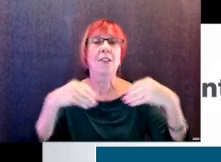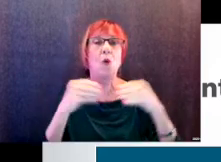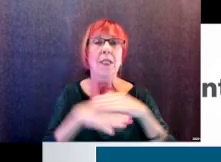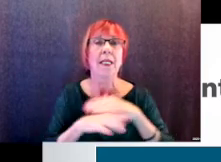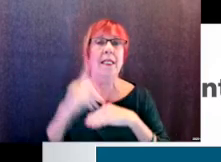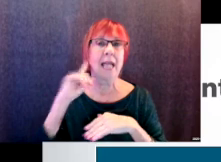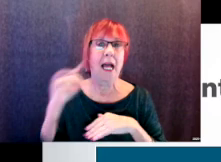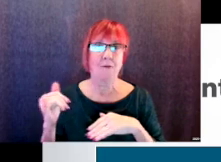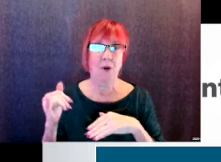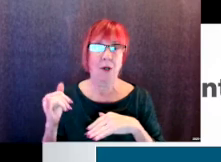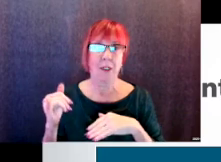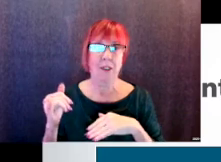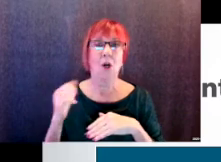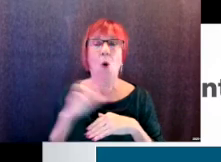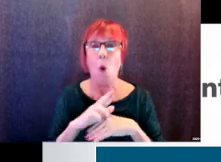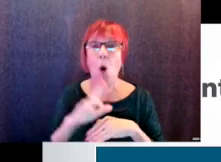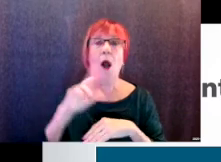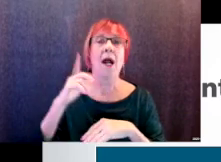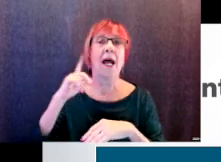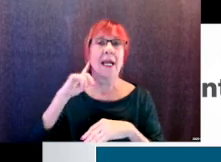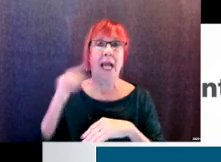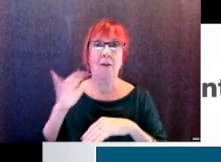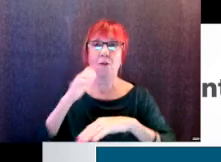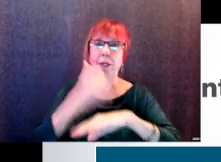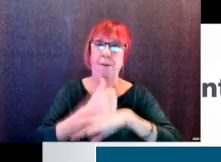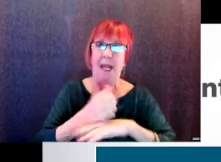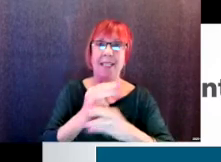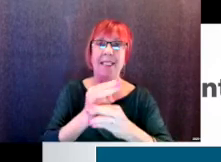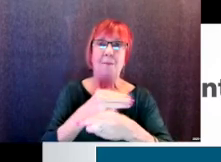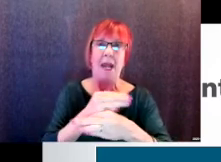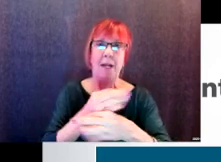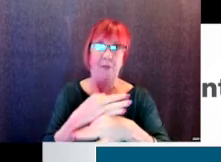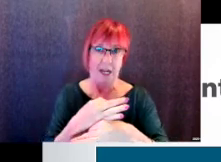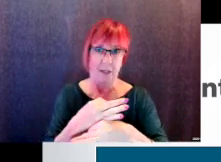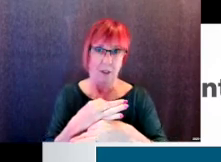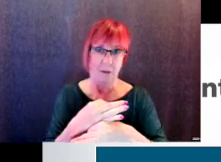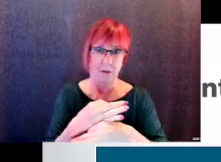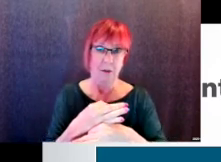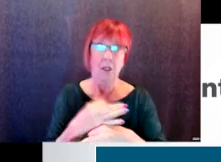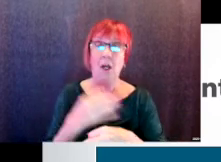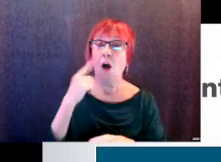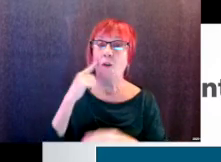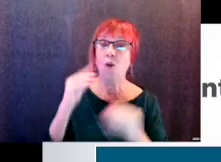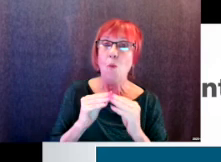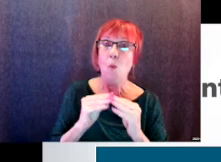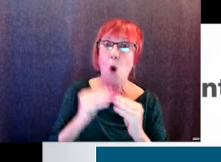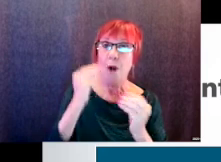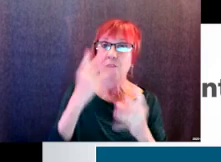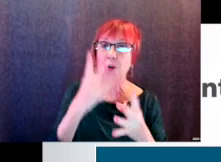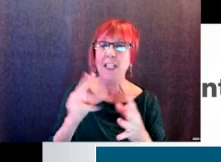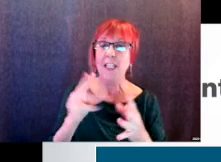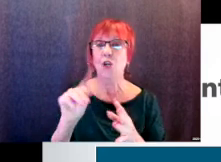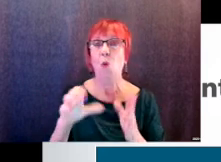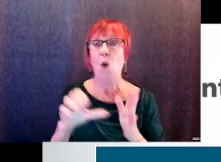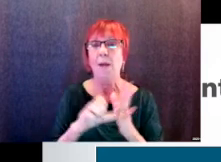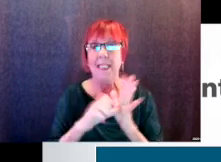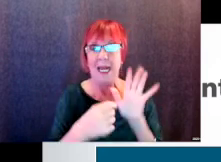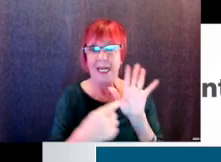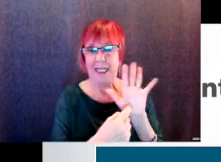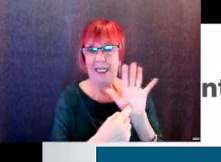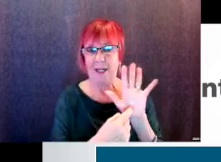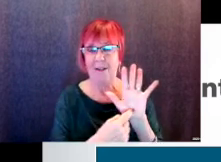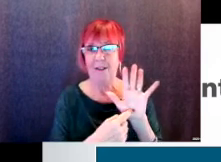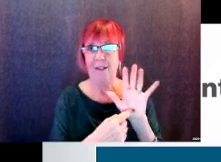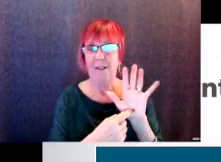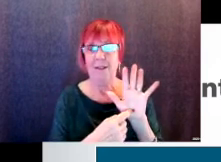sales tax, assembly, and delivery. So we're really trying to include everything that would help an